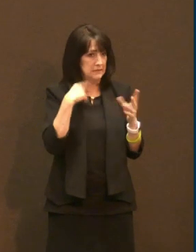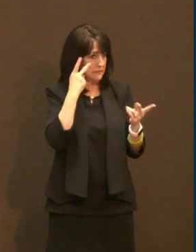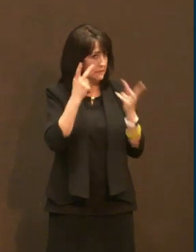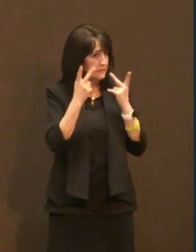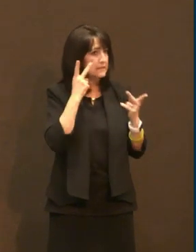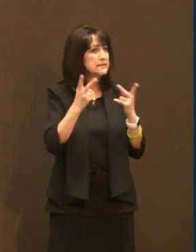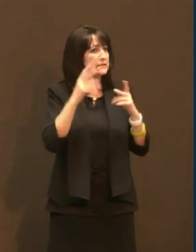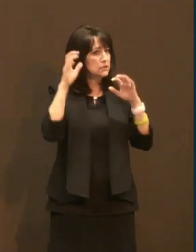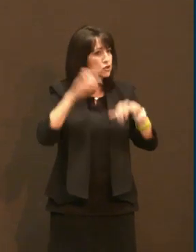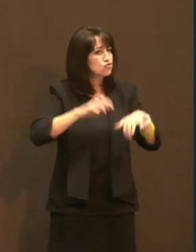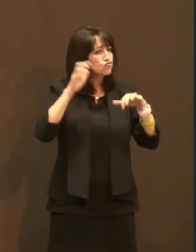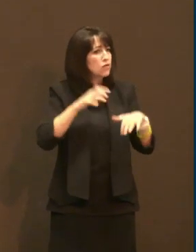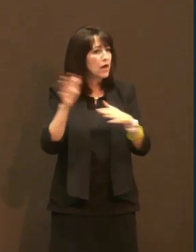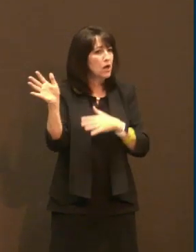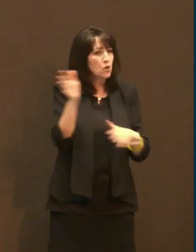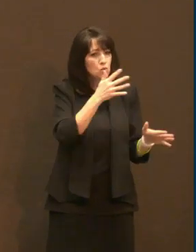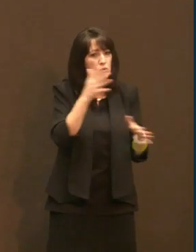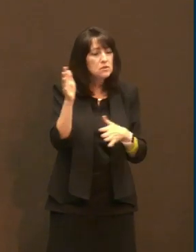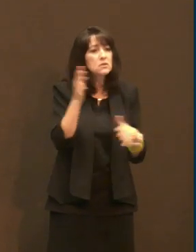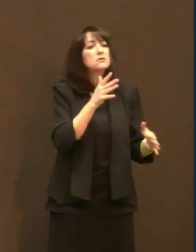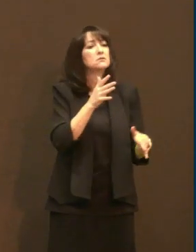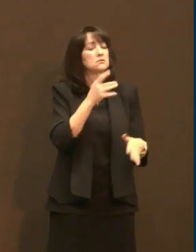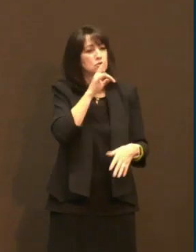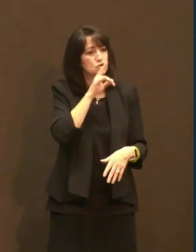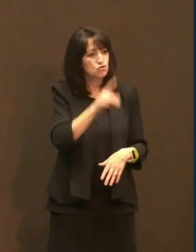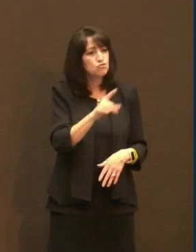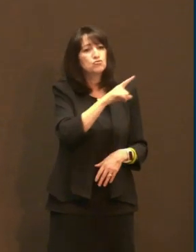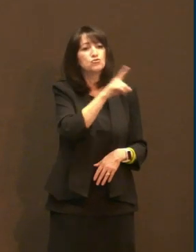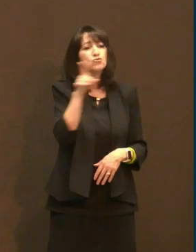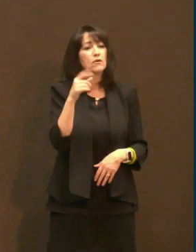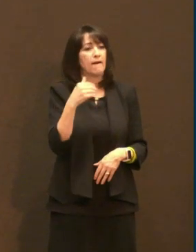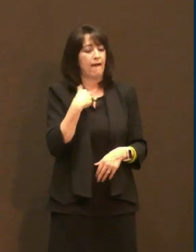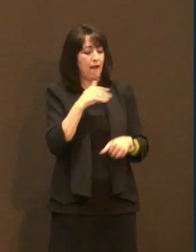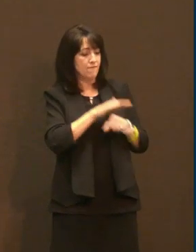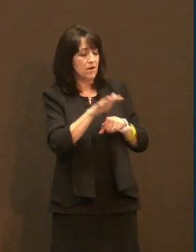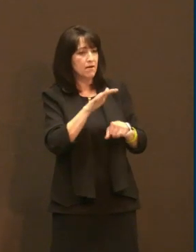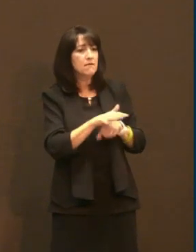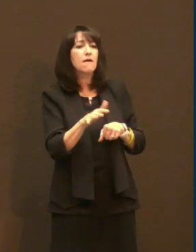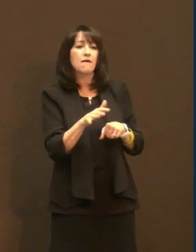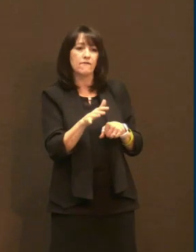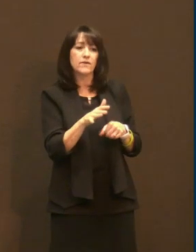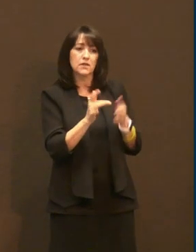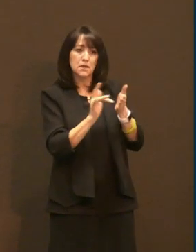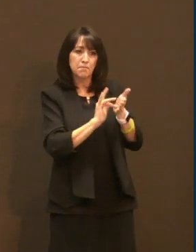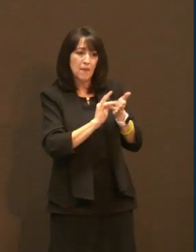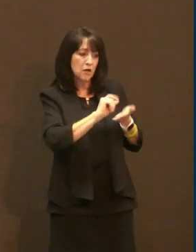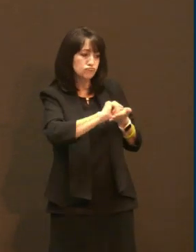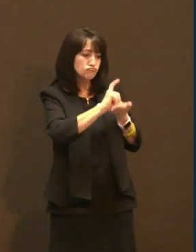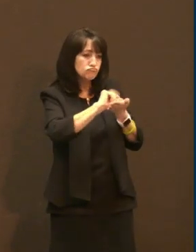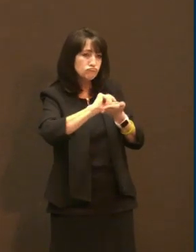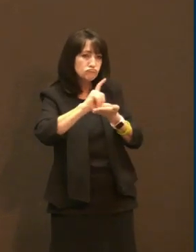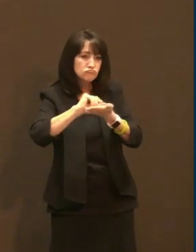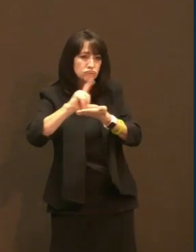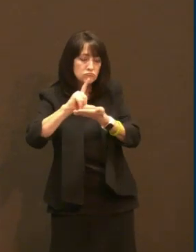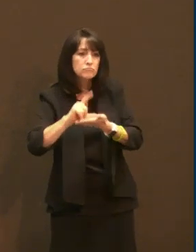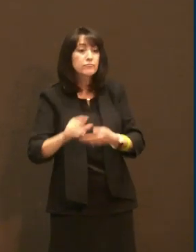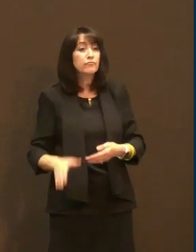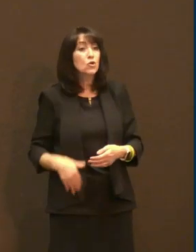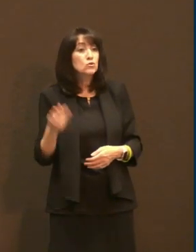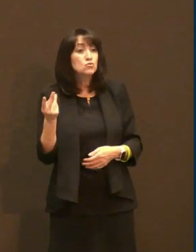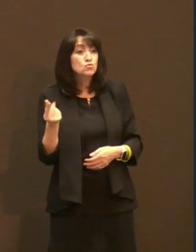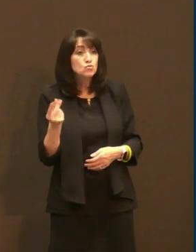Prepare supplies, make sure you have access to whether it's prescription drugs, dog food, food and water in the house to sustain people